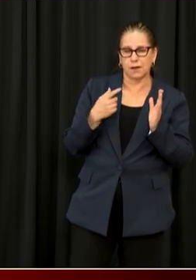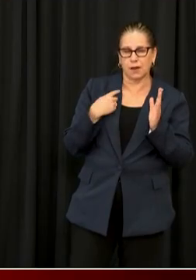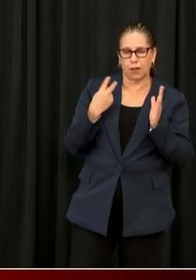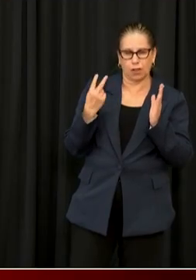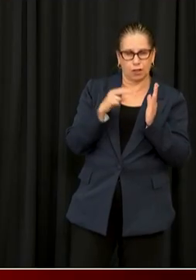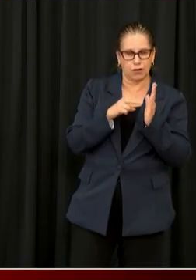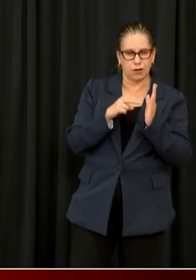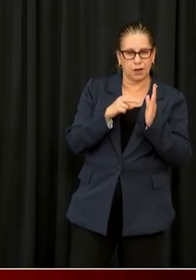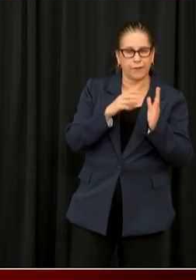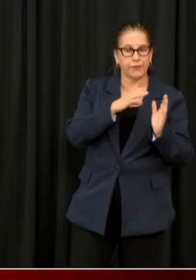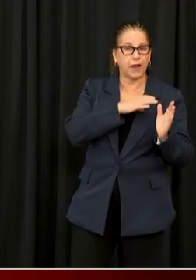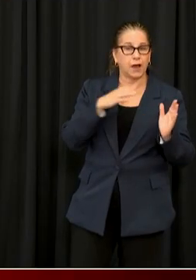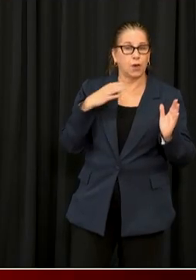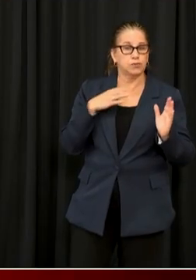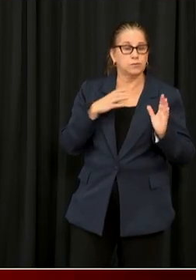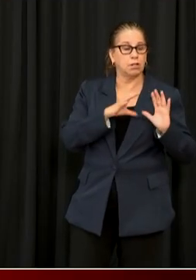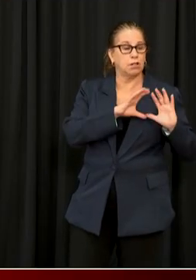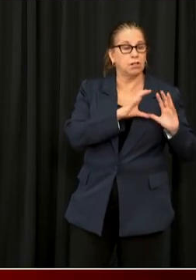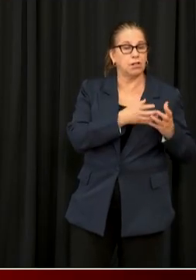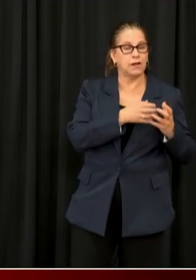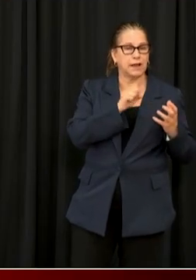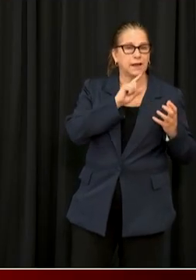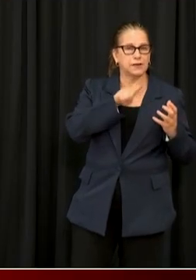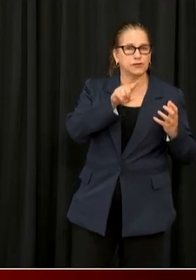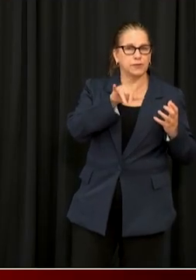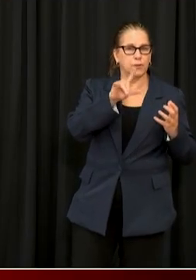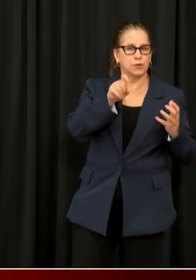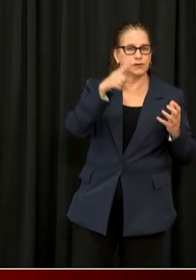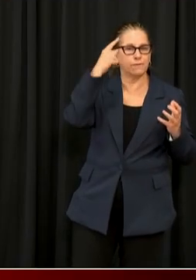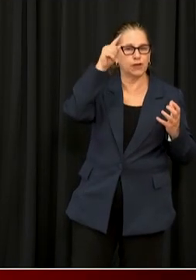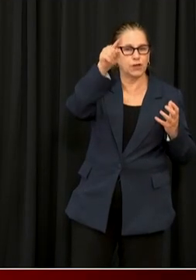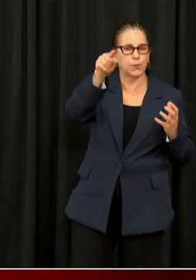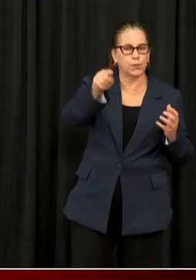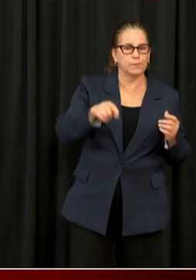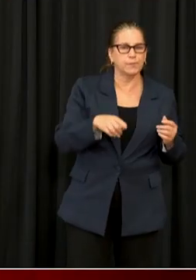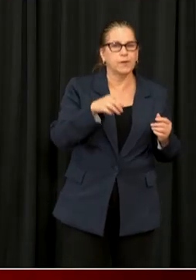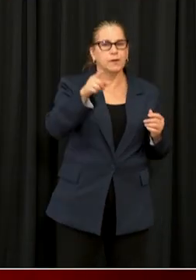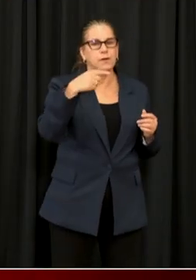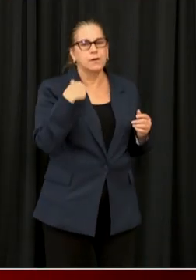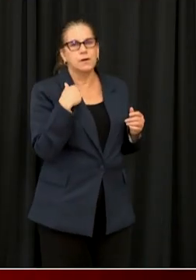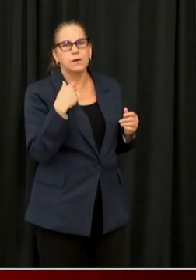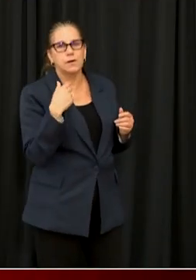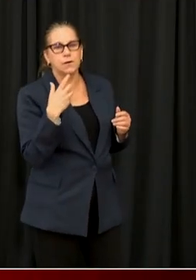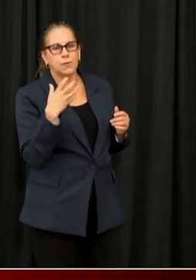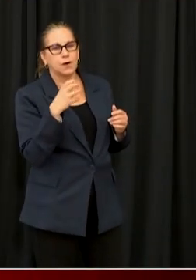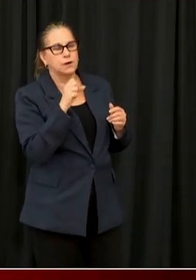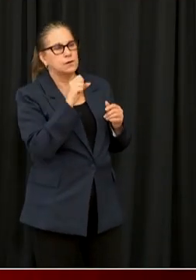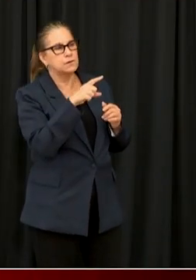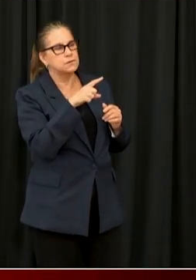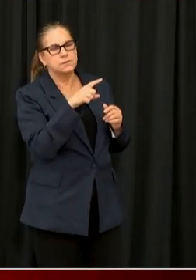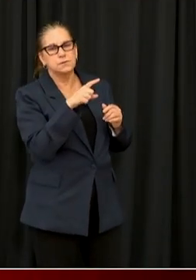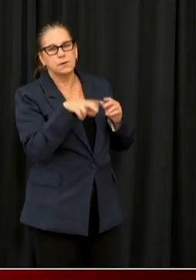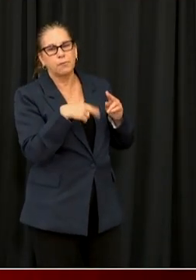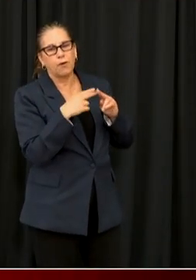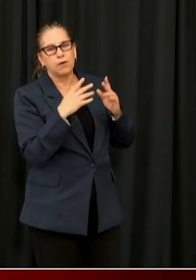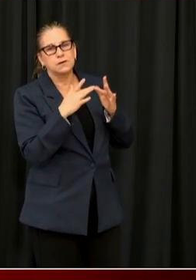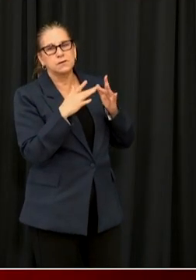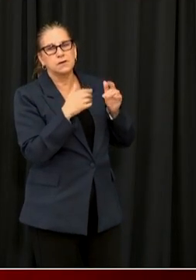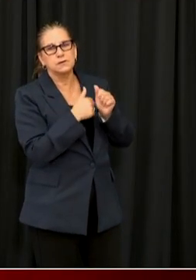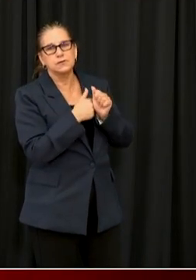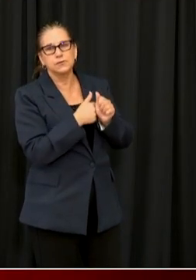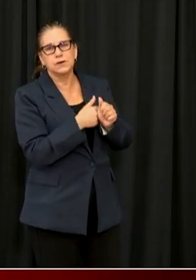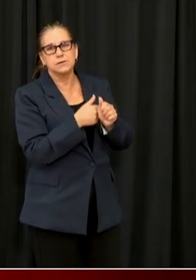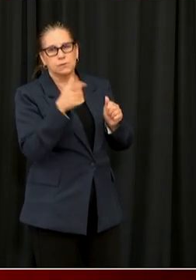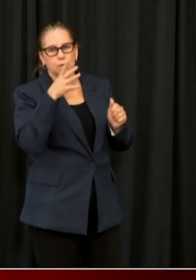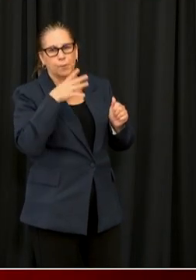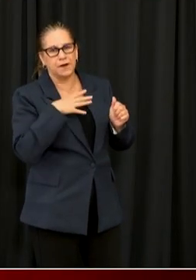for you. Yes. First, I wanted to ask more about the contact tracers. It said on the metrics 90%. I know it says not